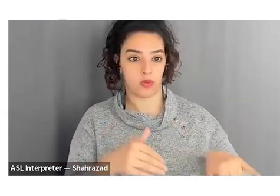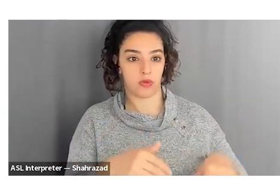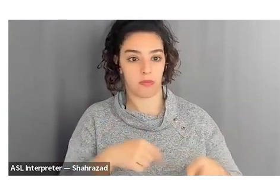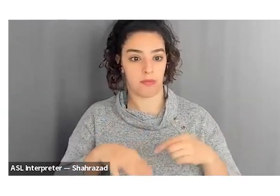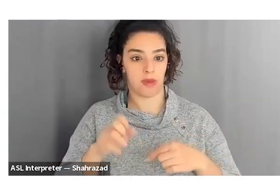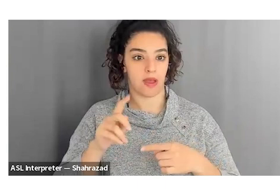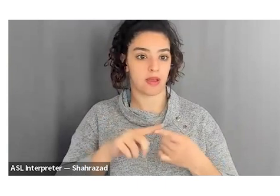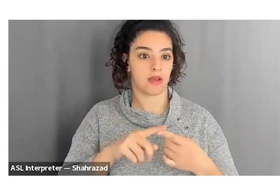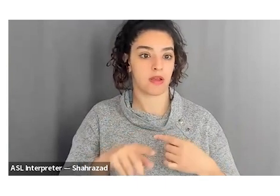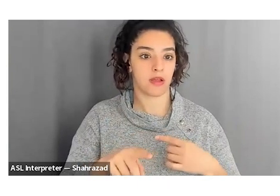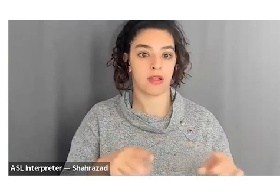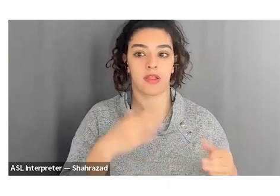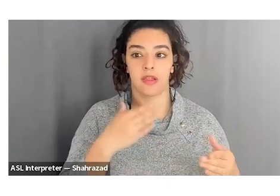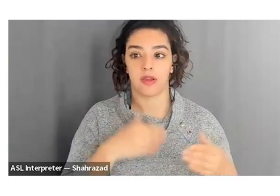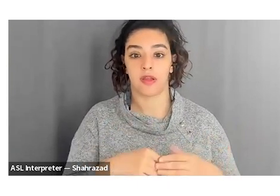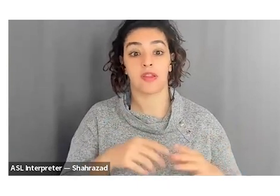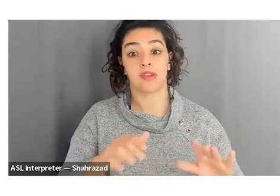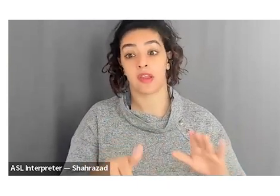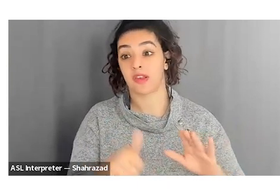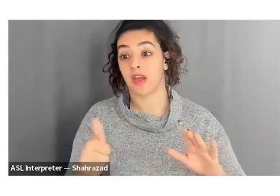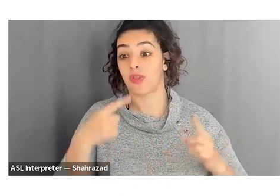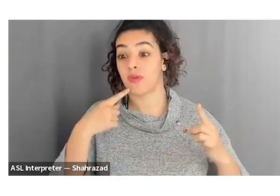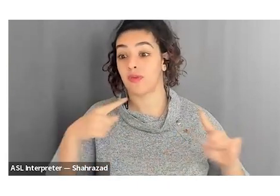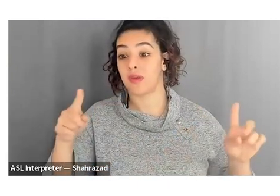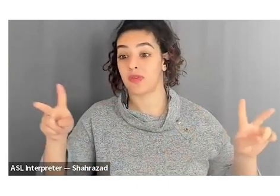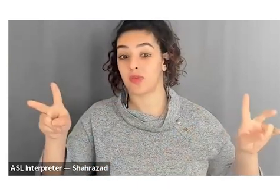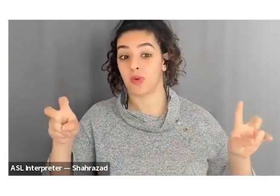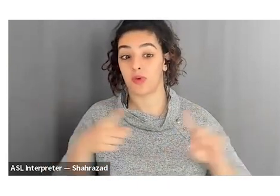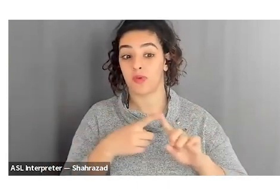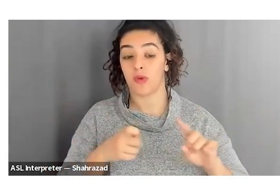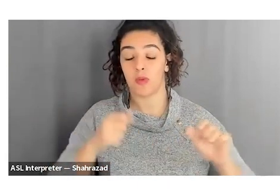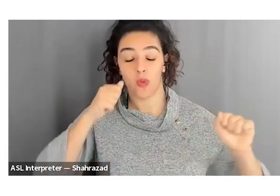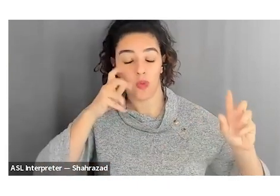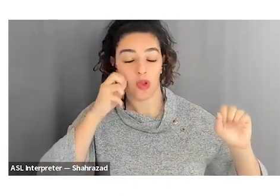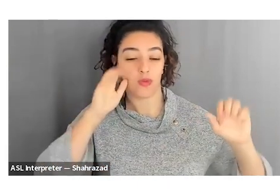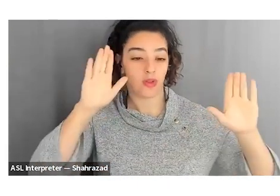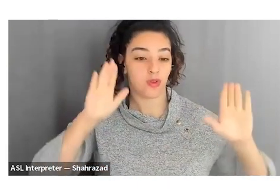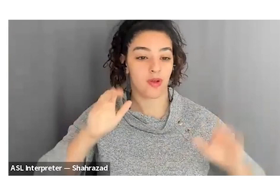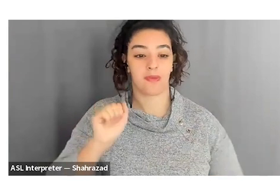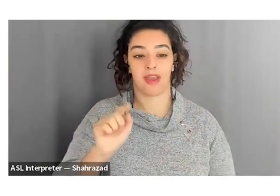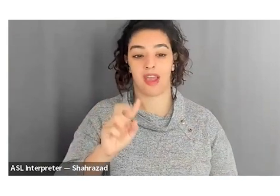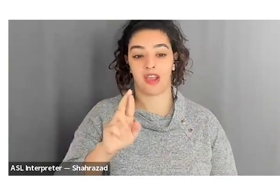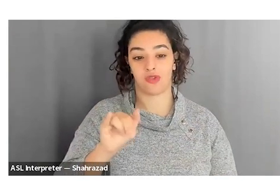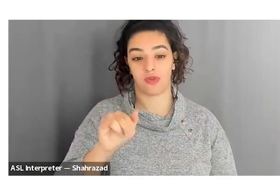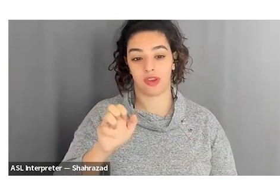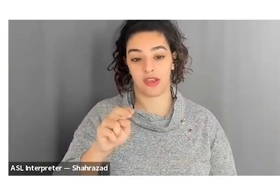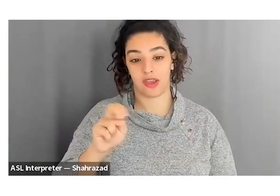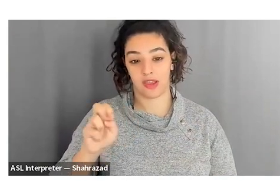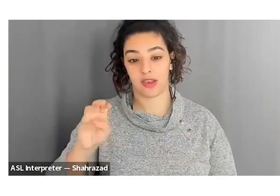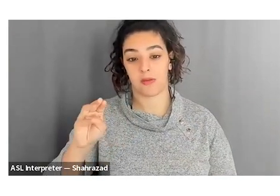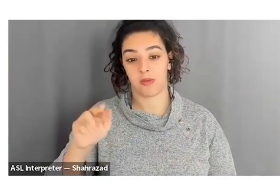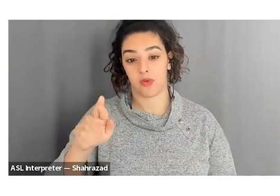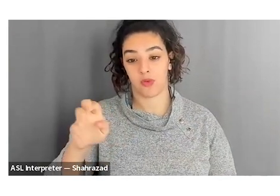wanted to start with another favorite quote by the wonderful, incredible Angela Brown. And the